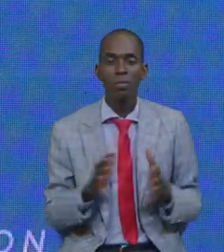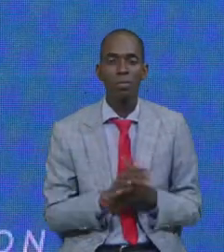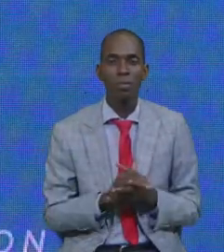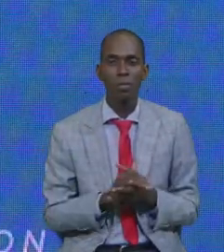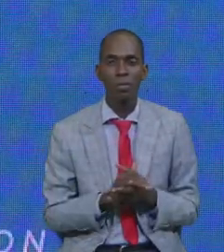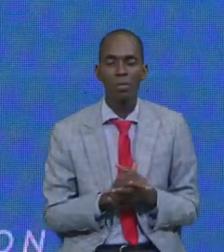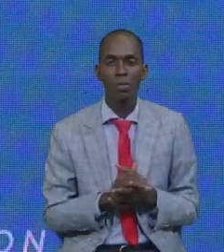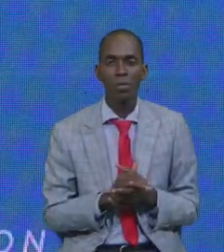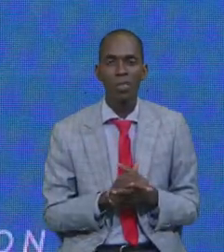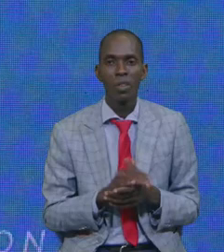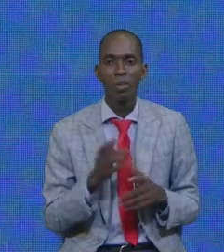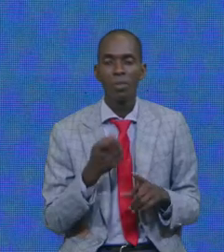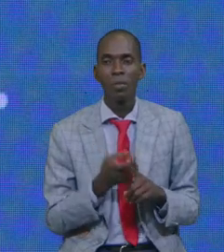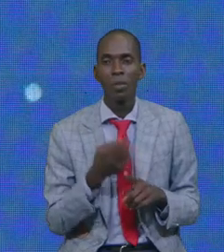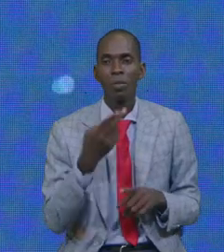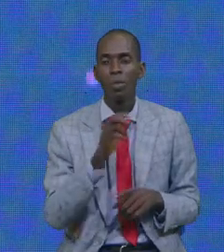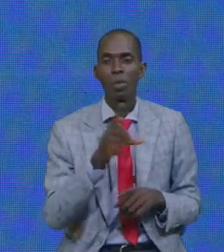All one, all two,